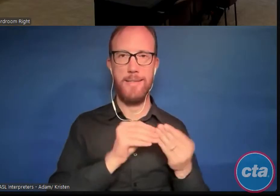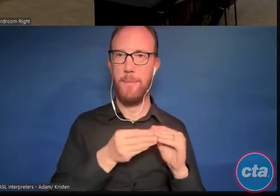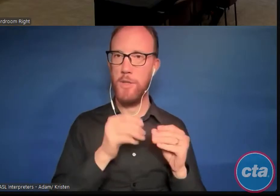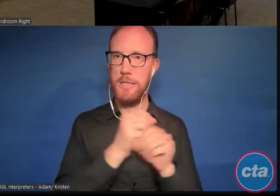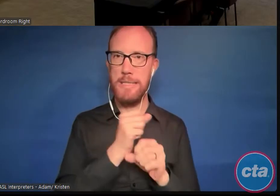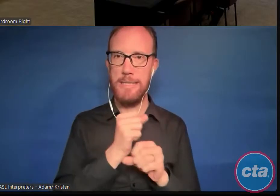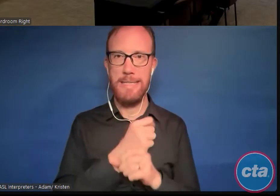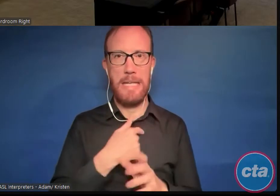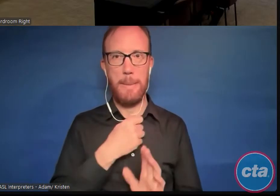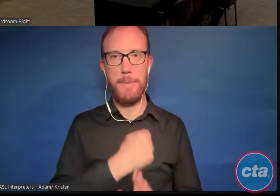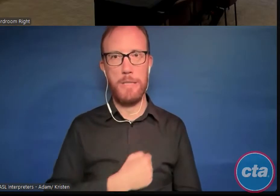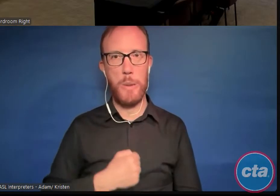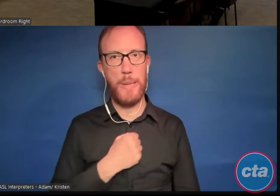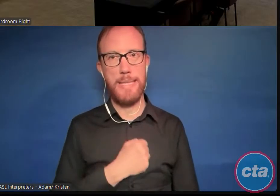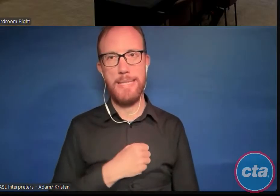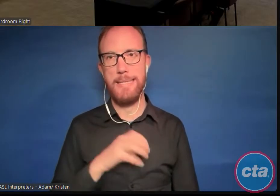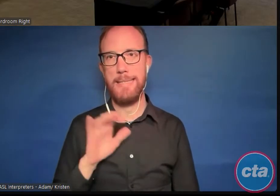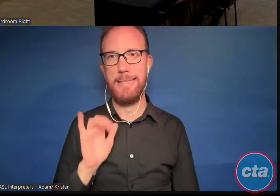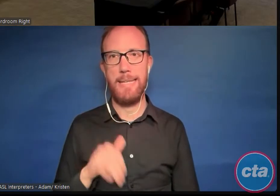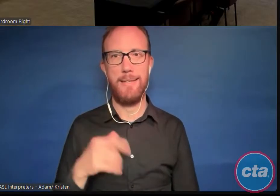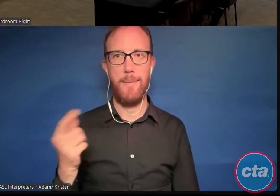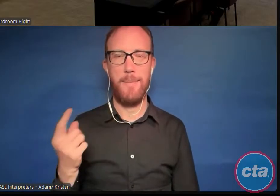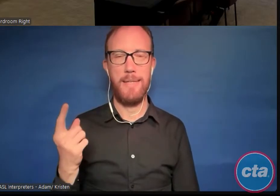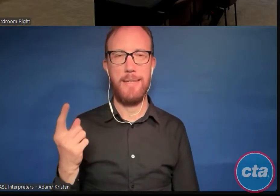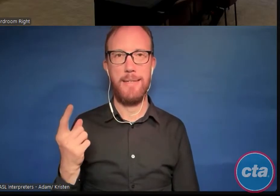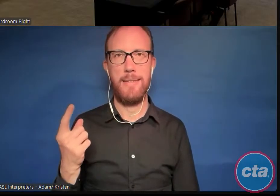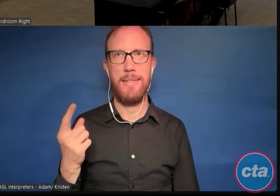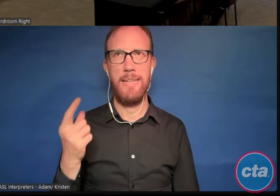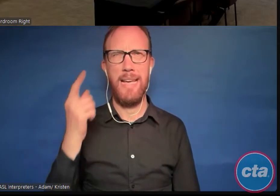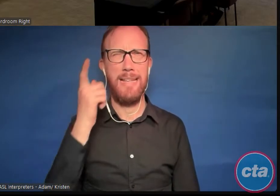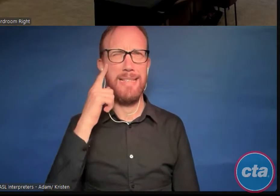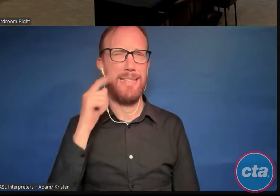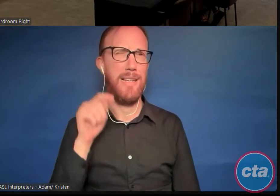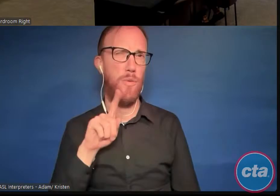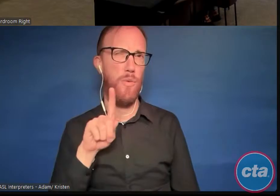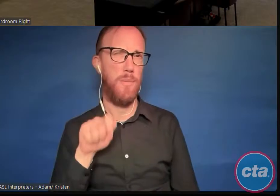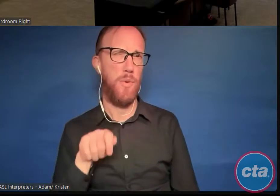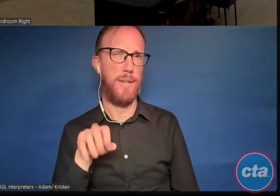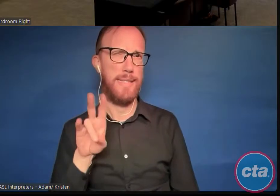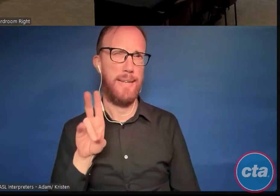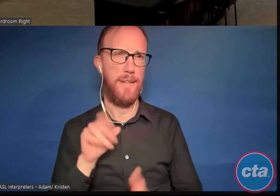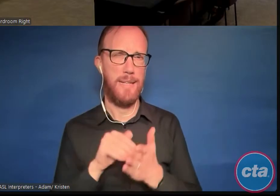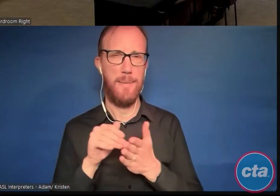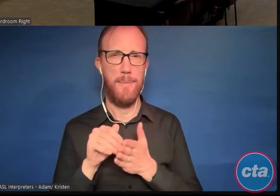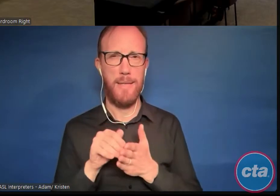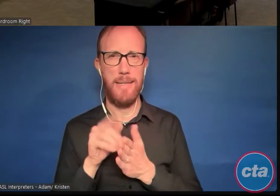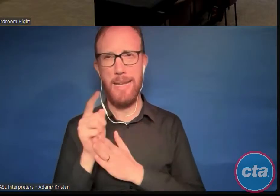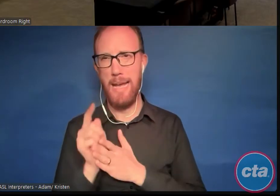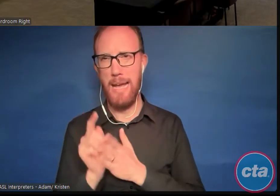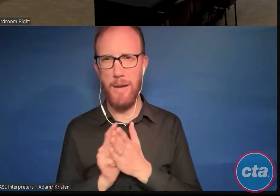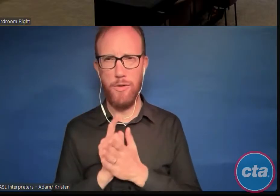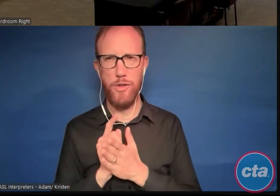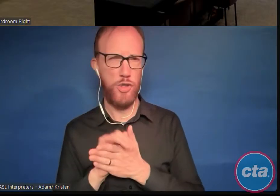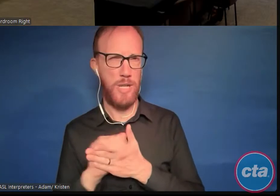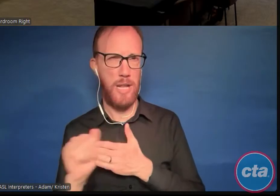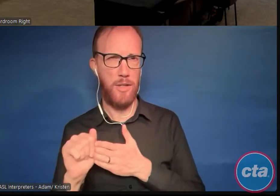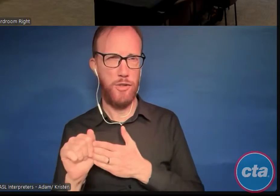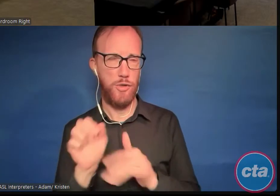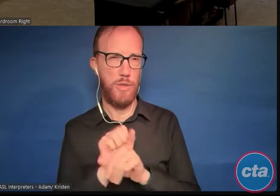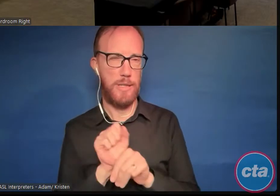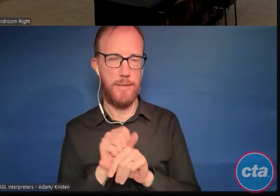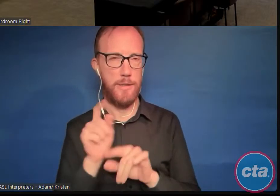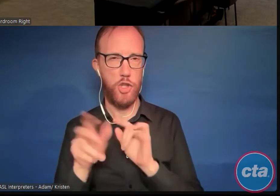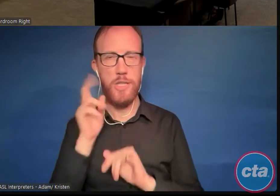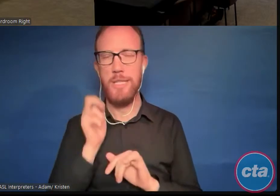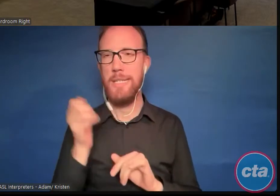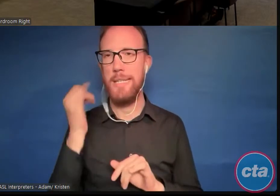I don't, it's something to the tune of like 1.7 million hours worth of work on this thing. I mean, it's, if you look at the construction report